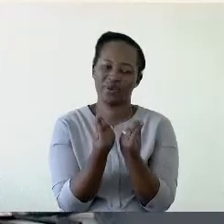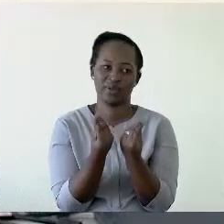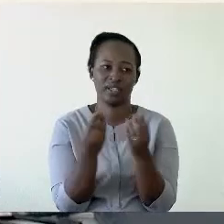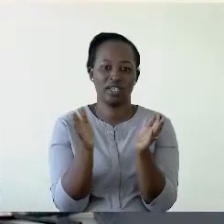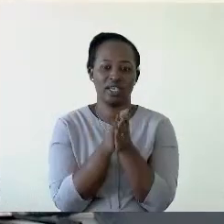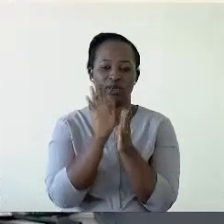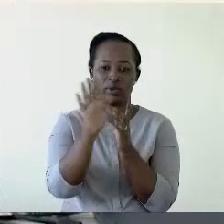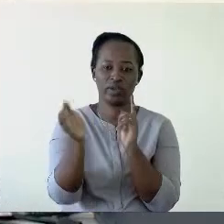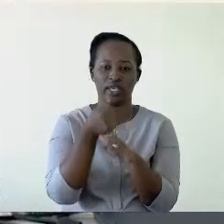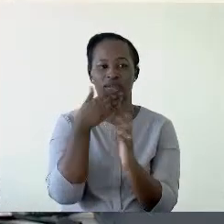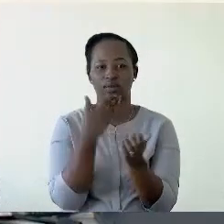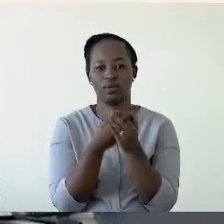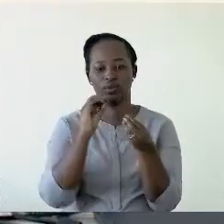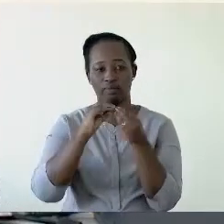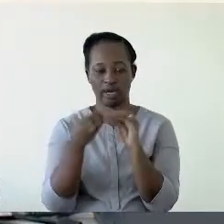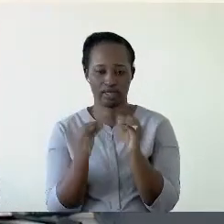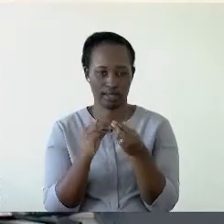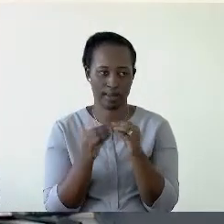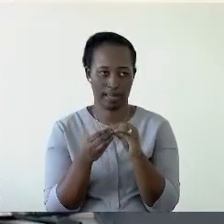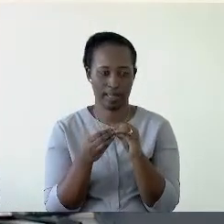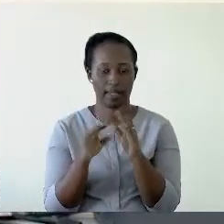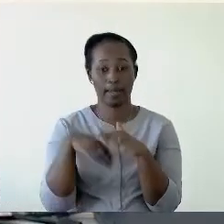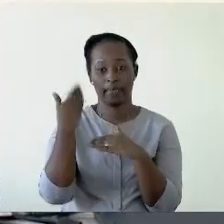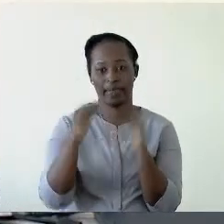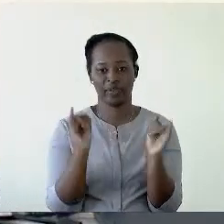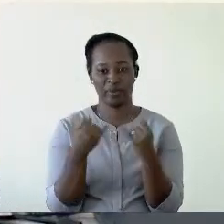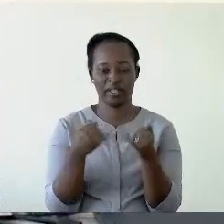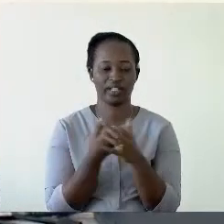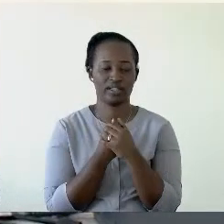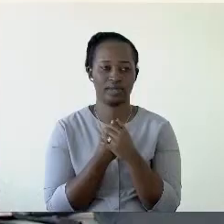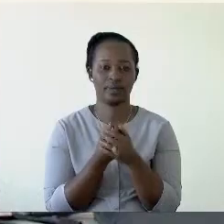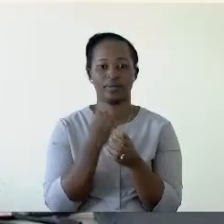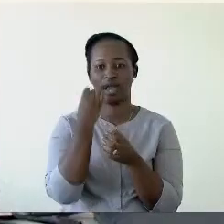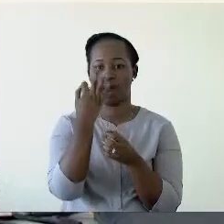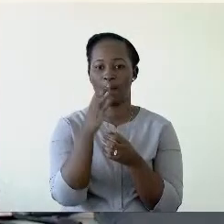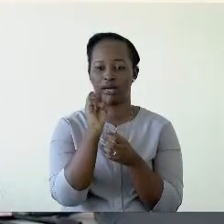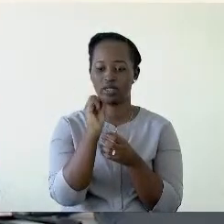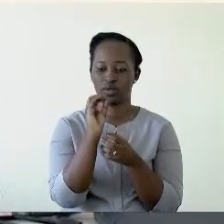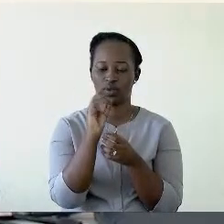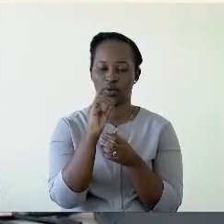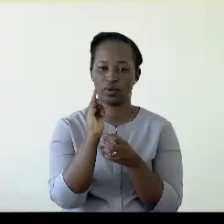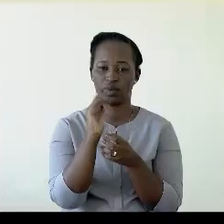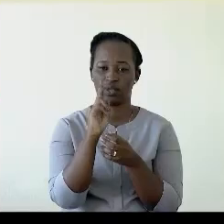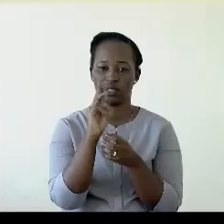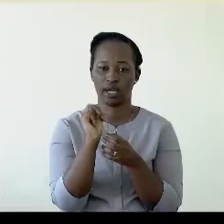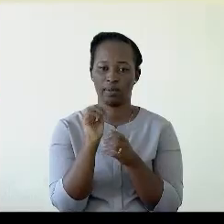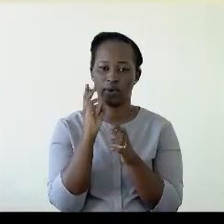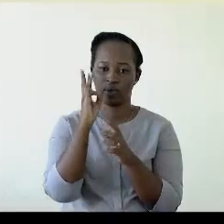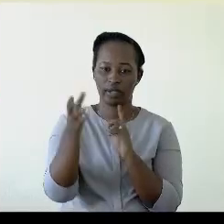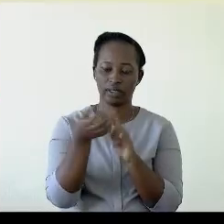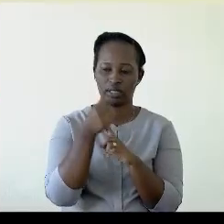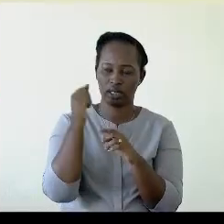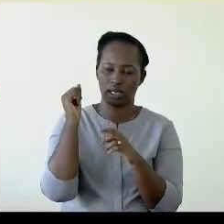you get good marks, good grades. So let us try. How much sodium nitrate will dissolve at 60